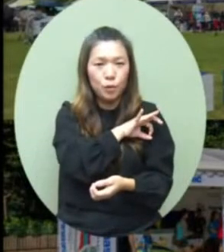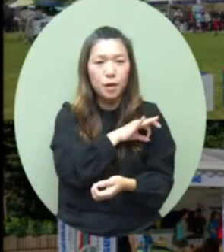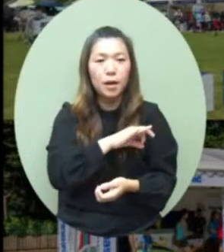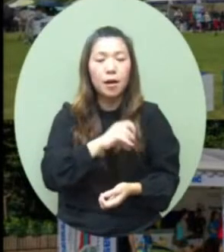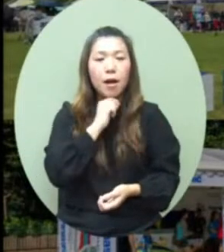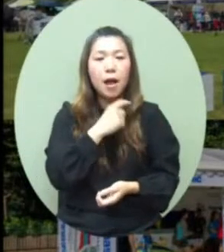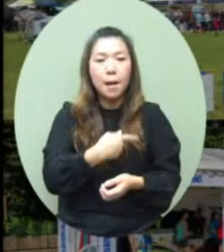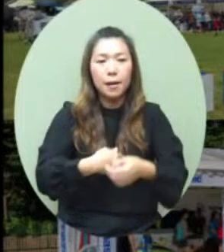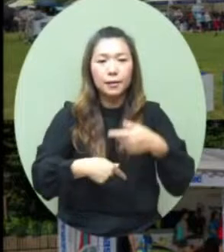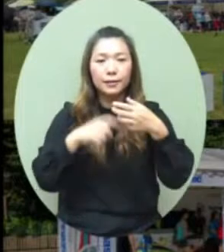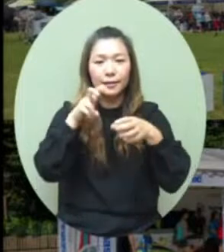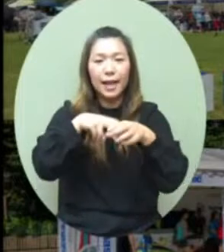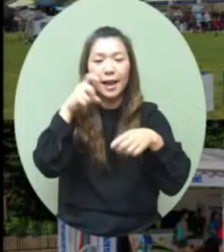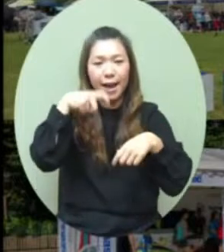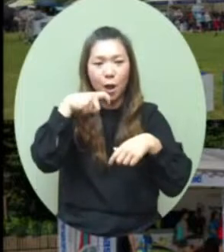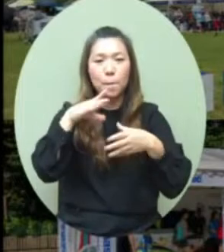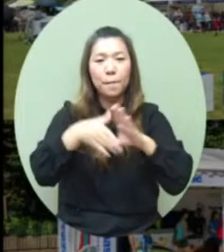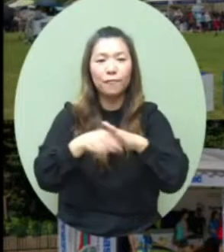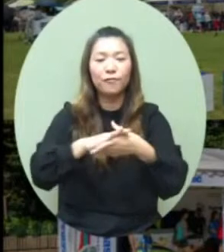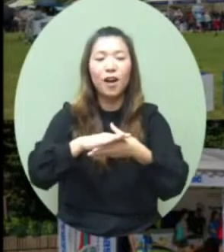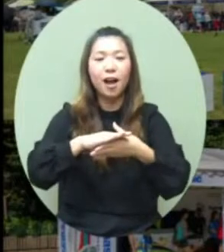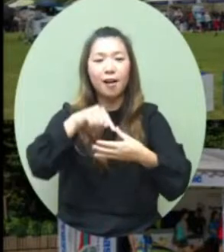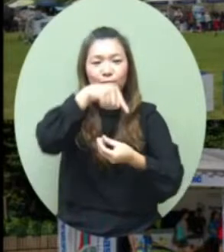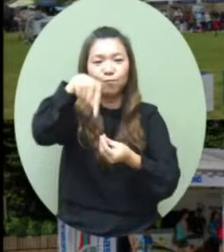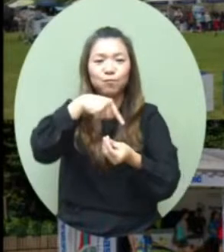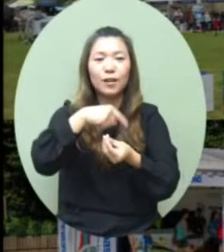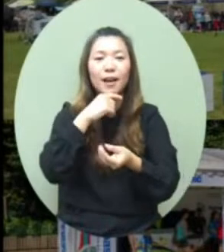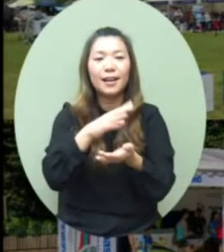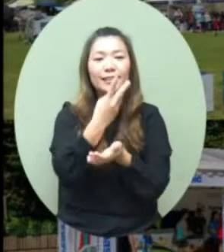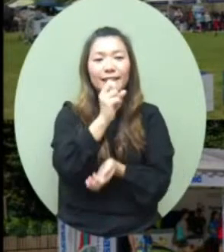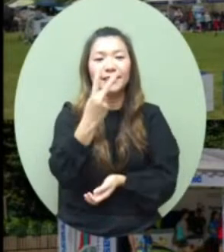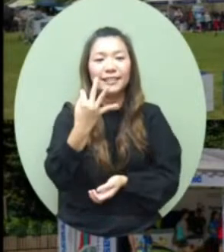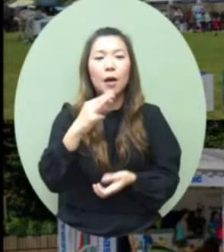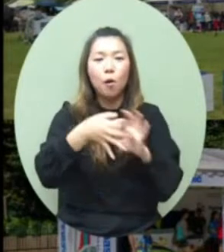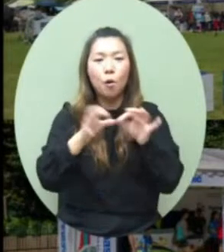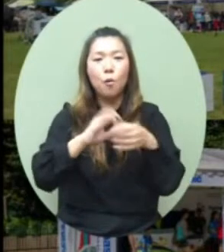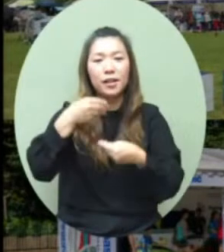On the 18th of June, in West Kowloon Cultural District,